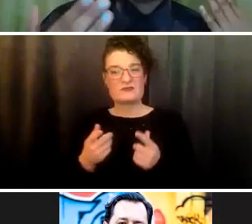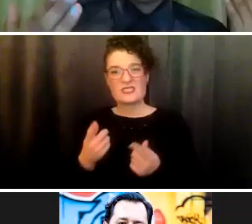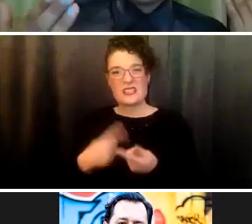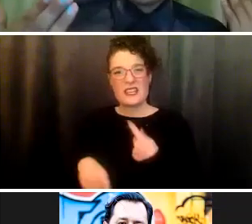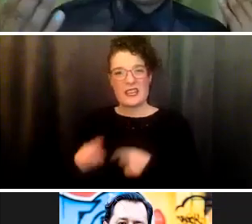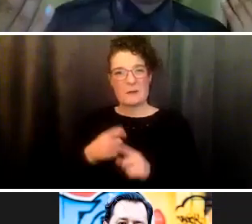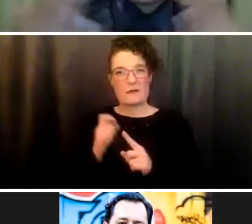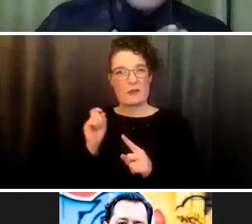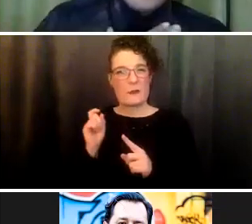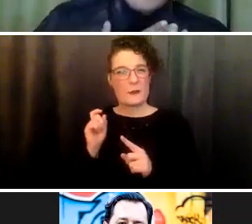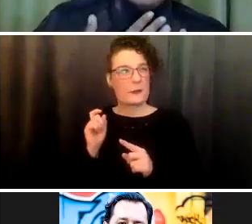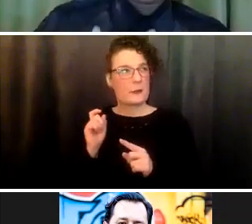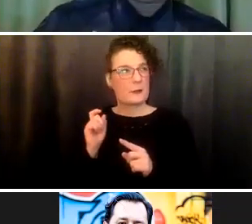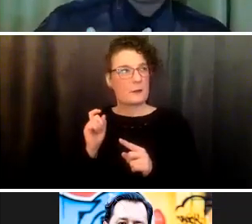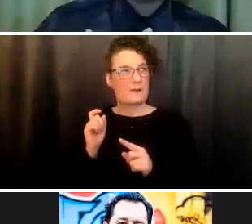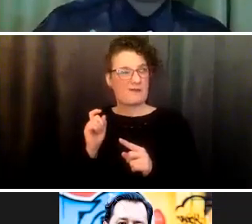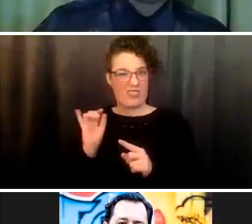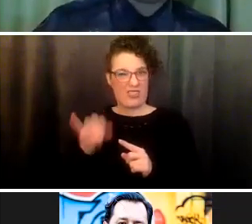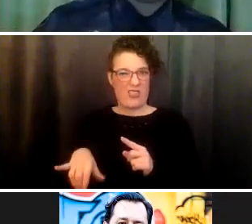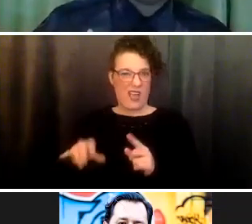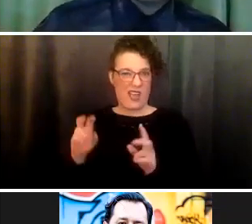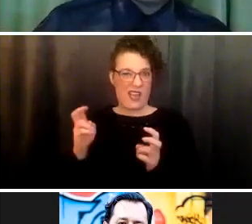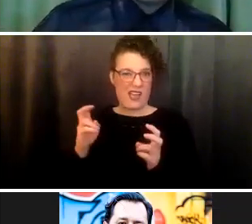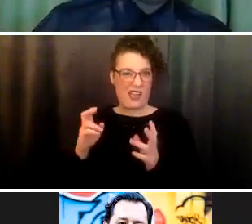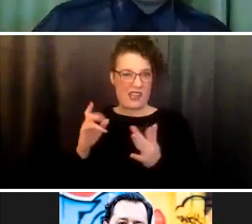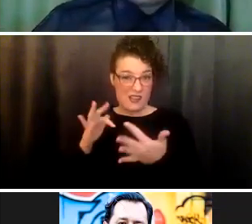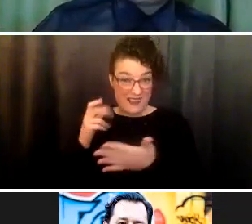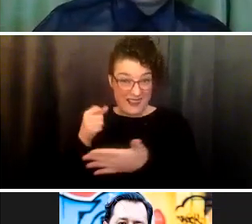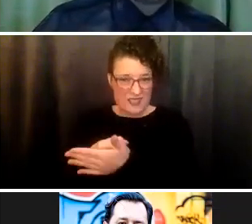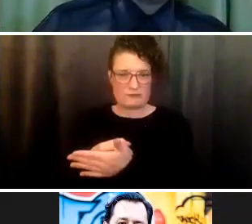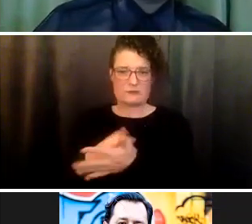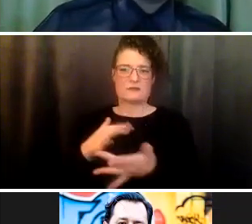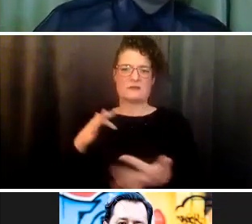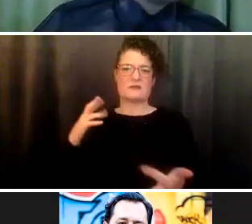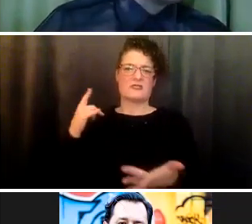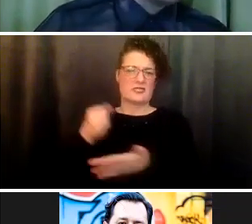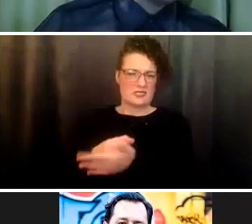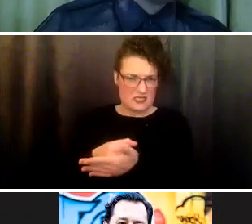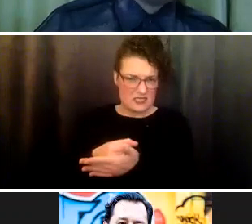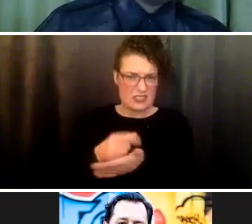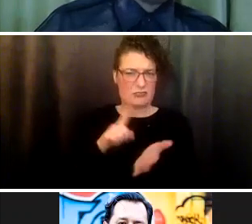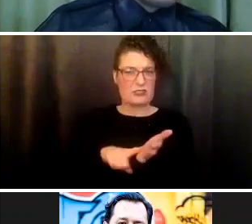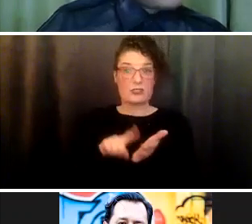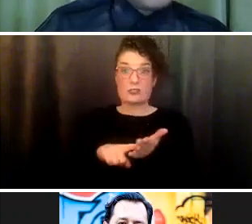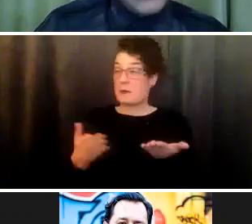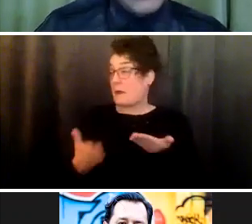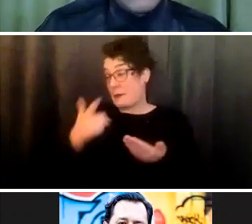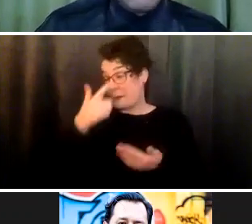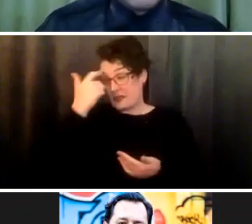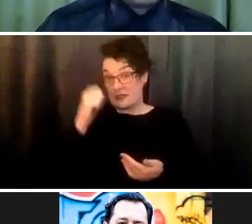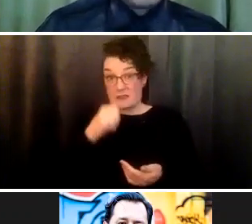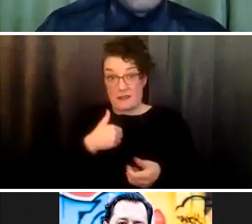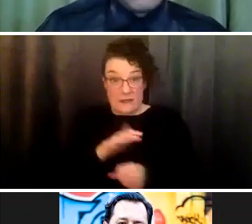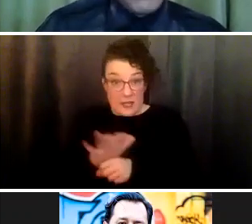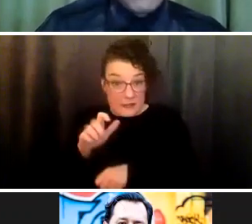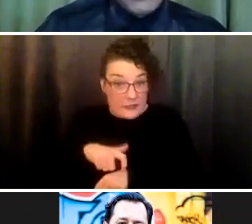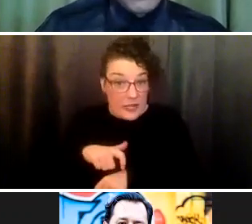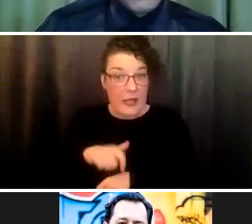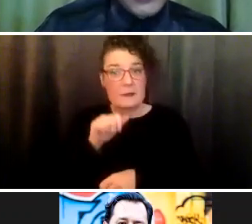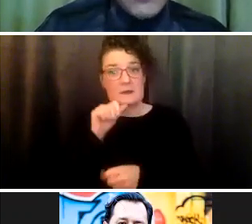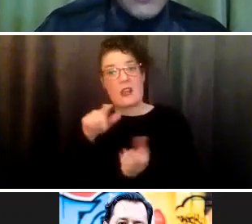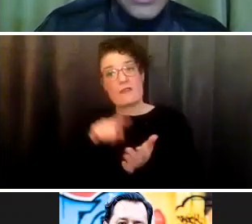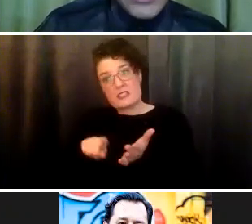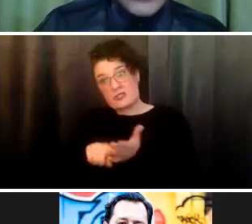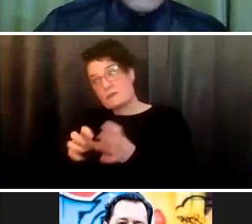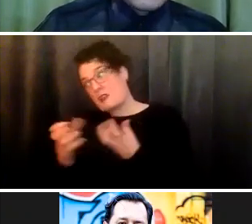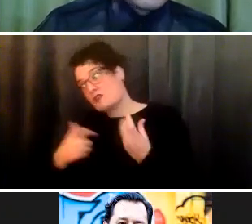like block I was reaching in my research. And maybe that's just because I didn't have enough time and didn't research as much as I